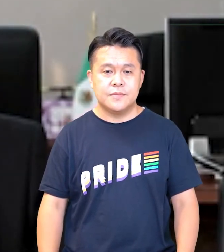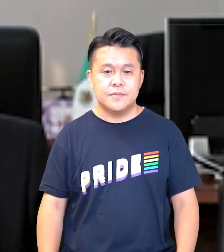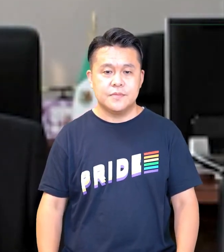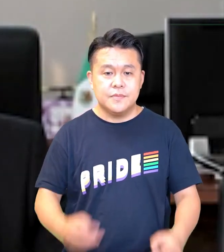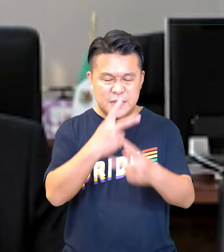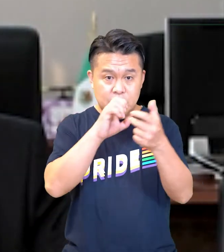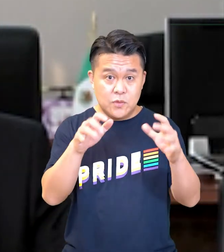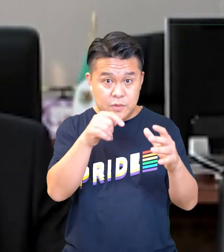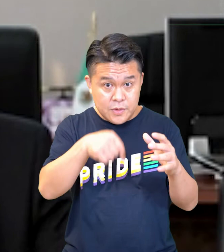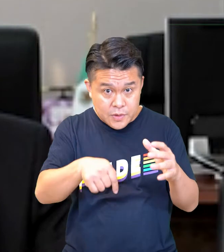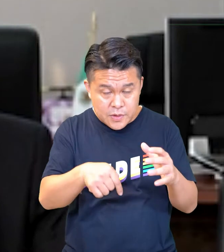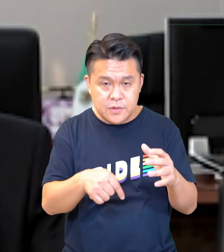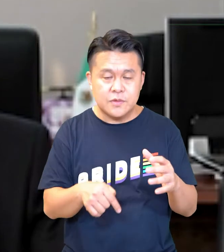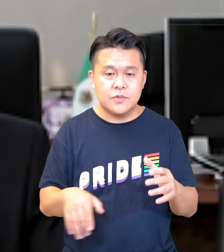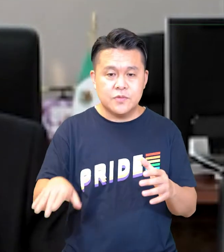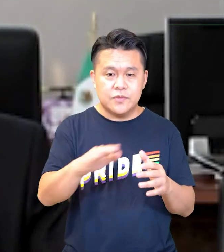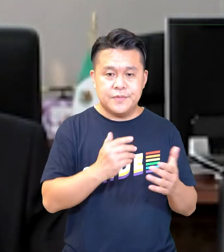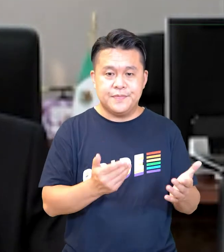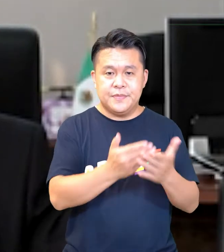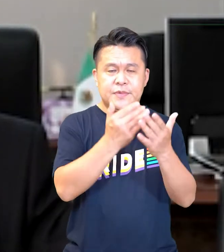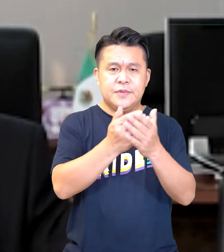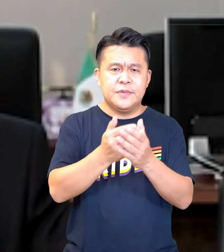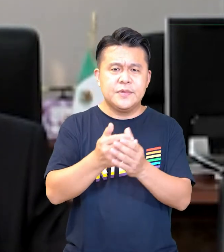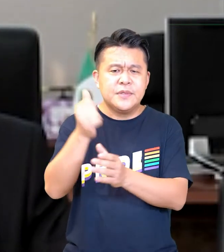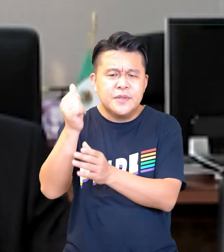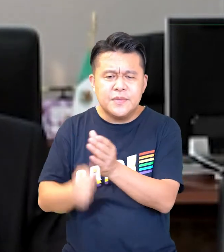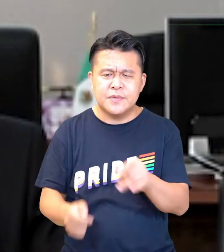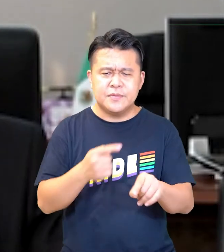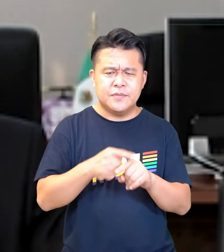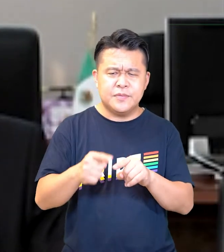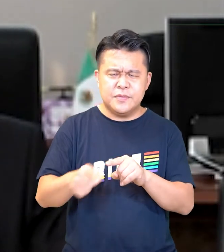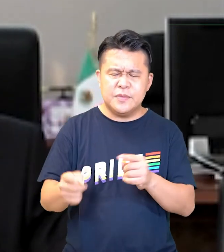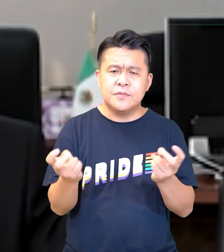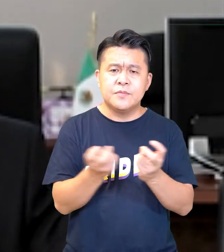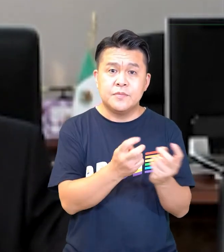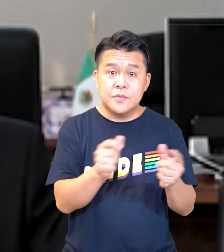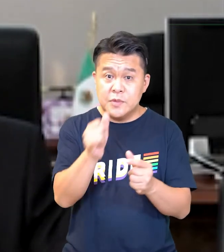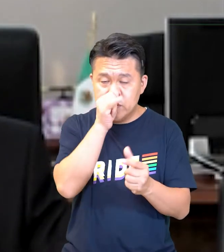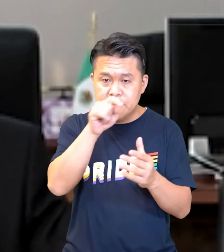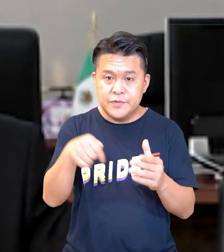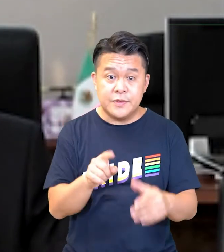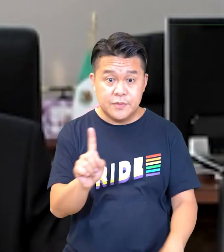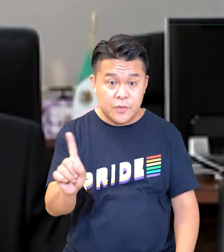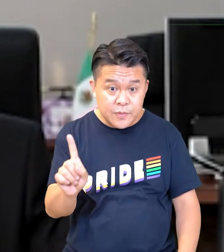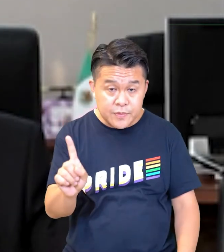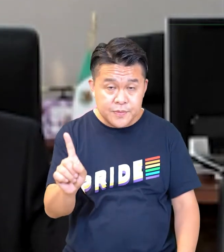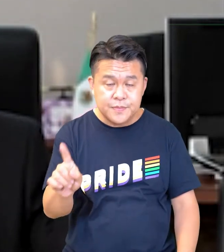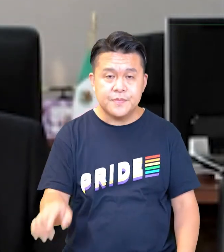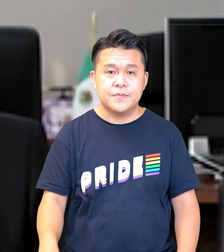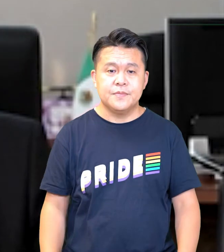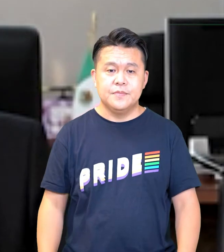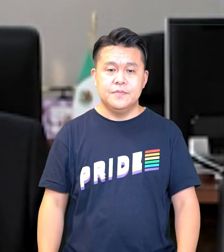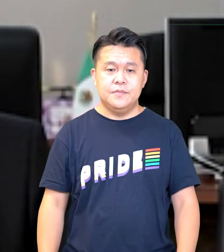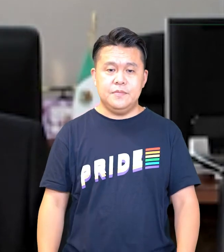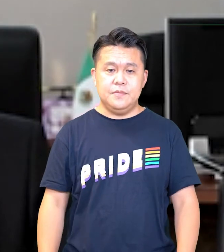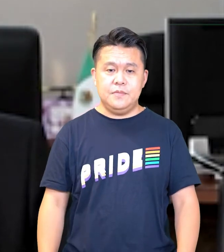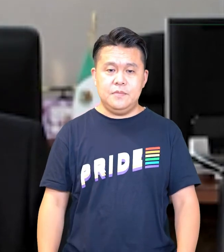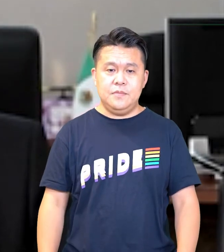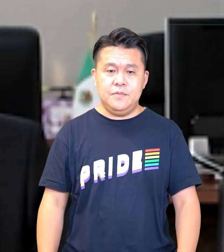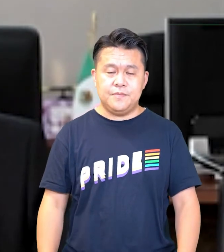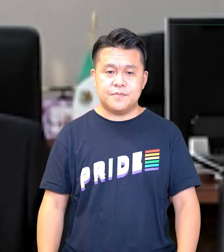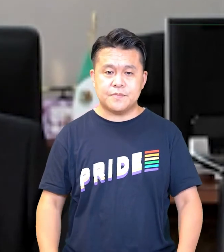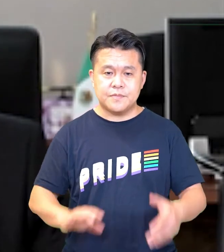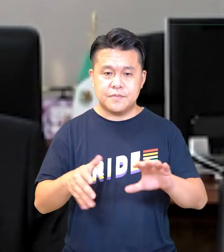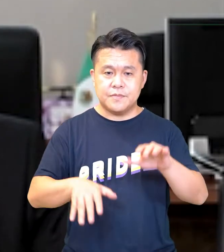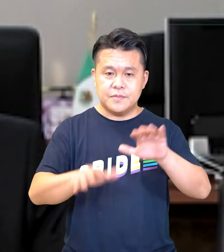tools we have in Mexico to measure our progress and setbacks is the National Survey